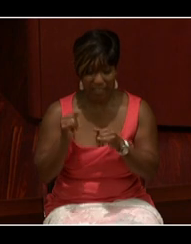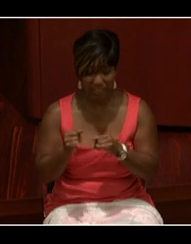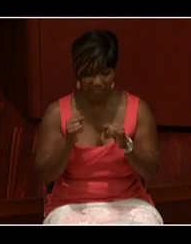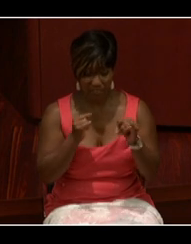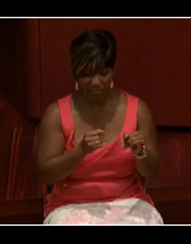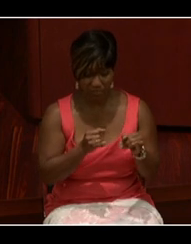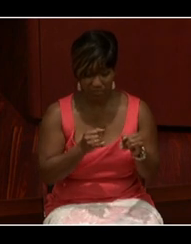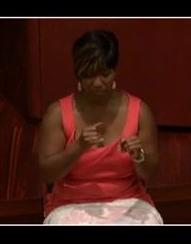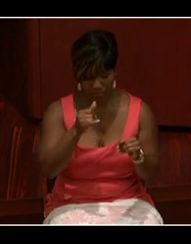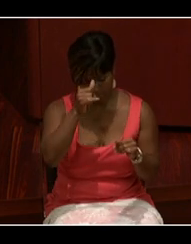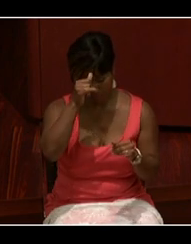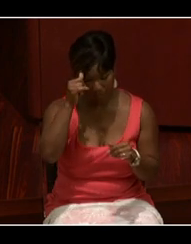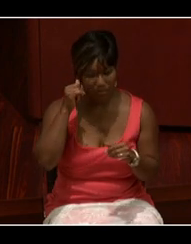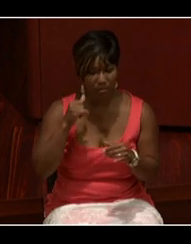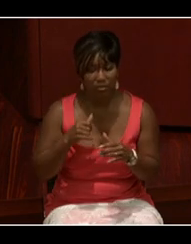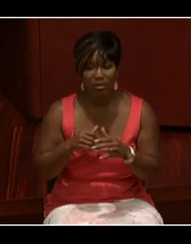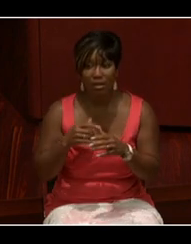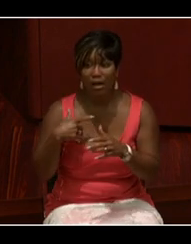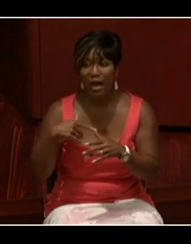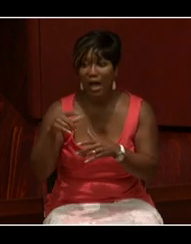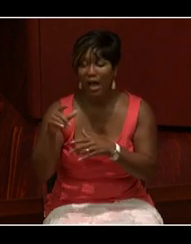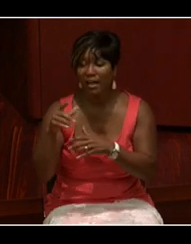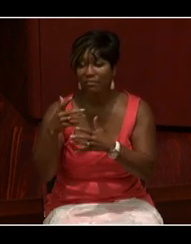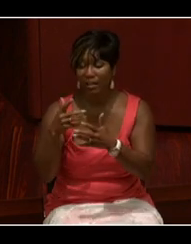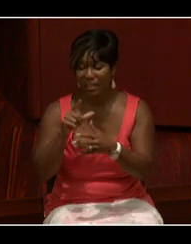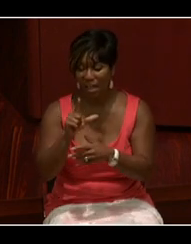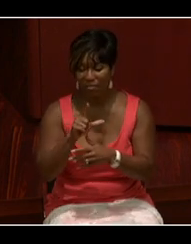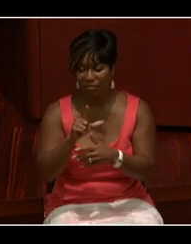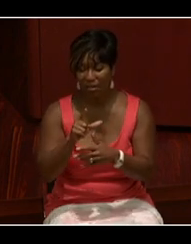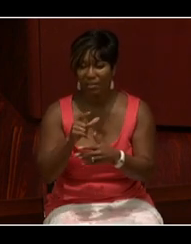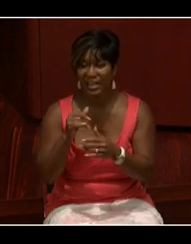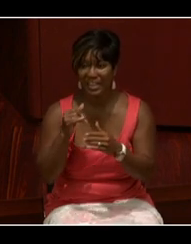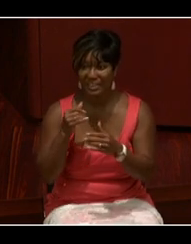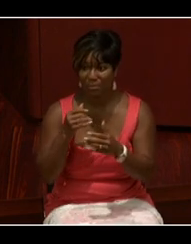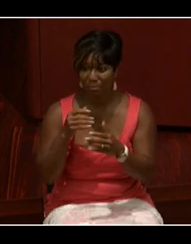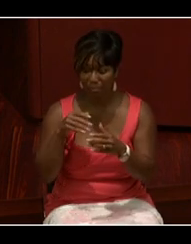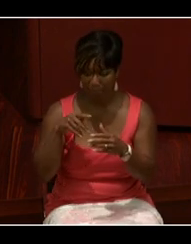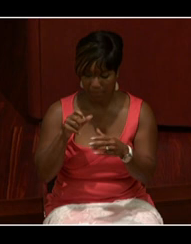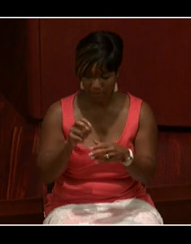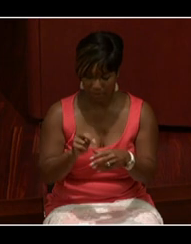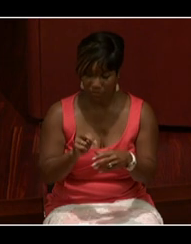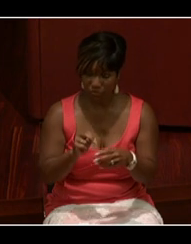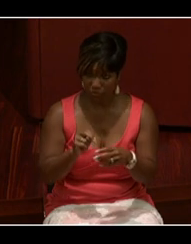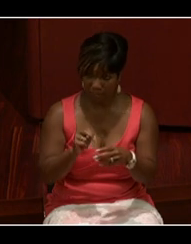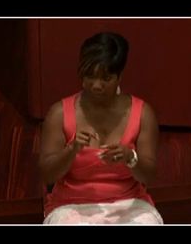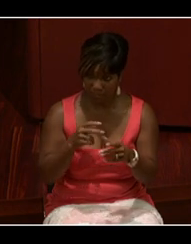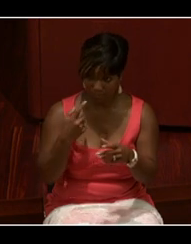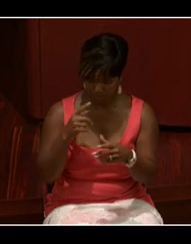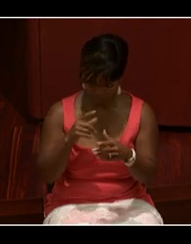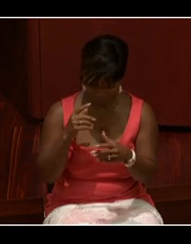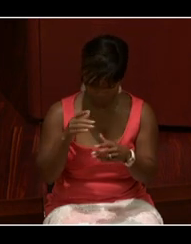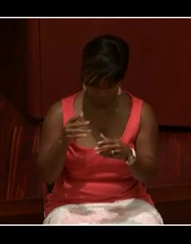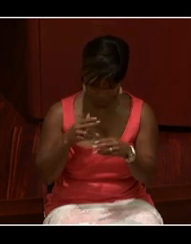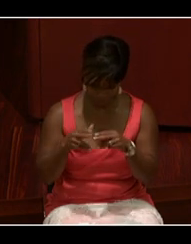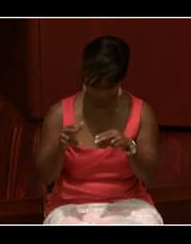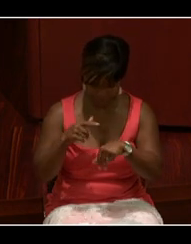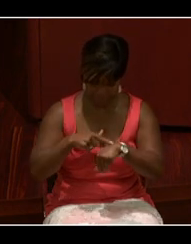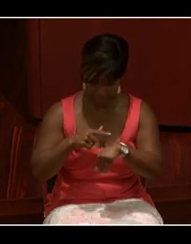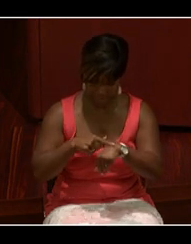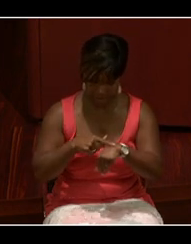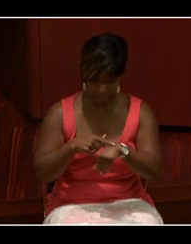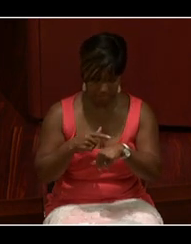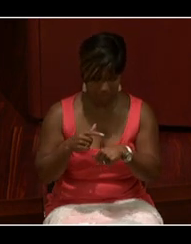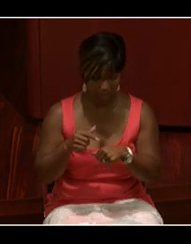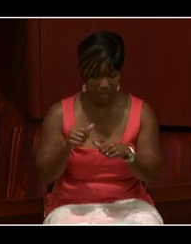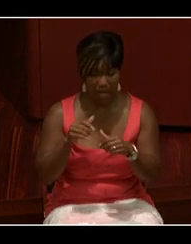entered Leavenworth Federal Penitentiary. So it's an extensive amount of people, even though it's a shorter portion than